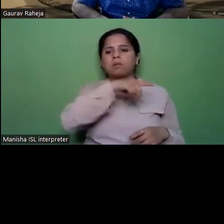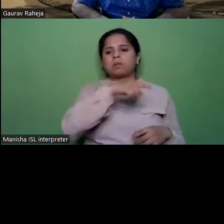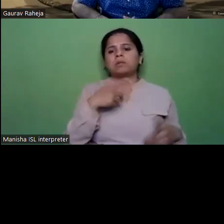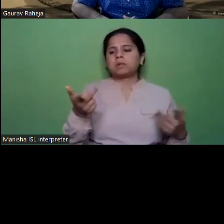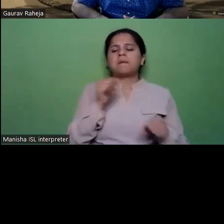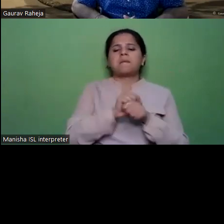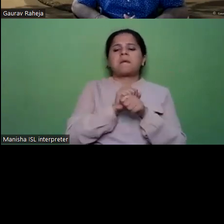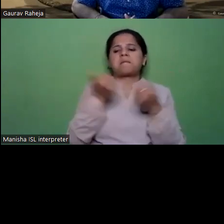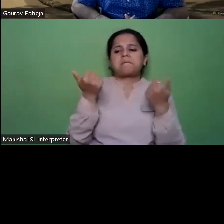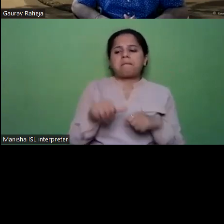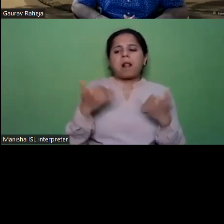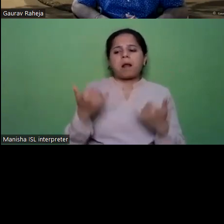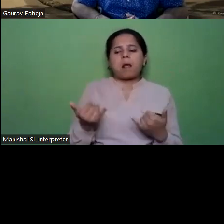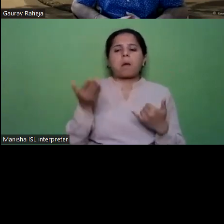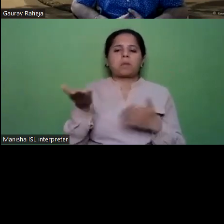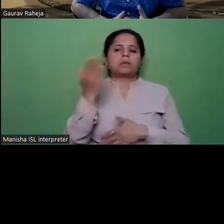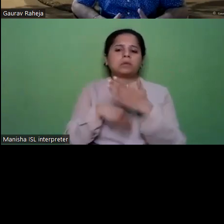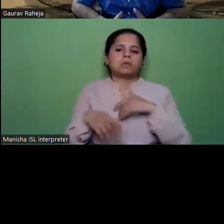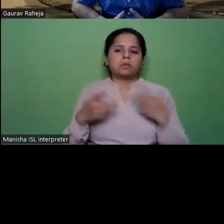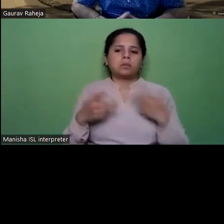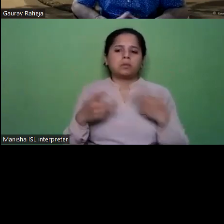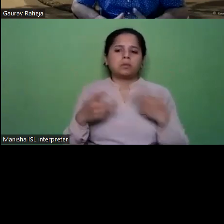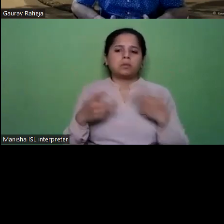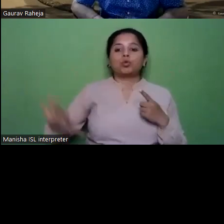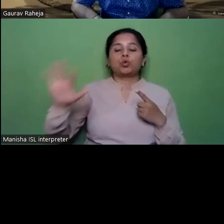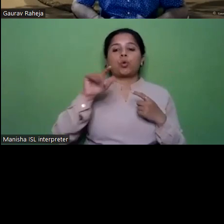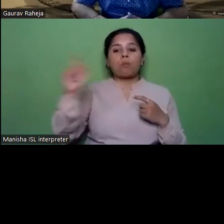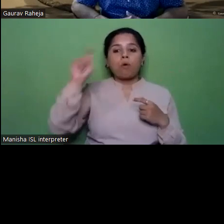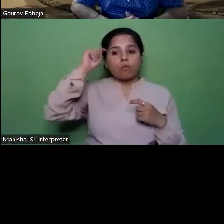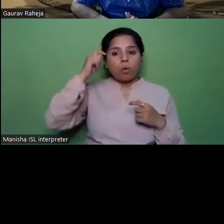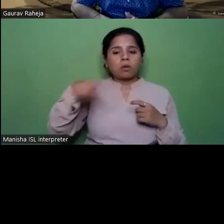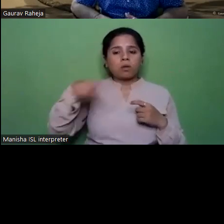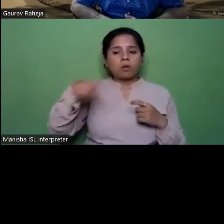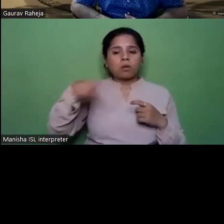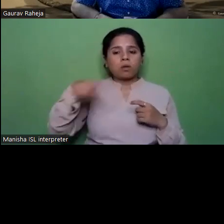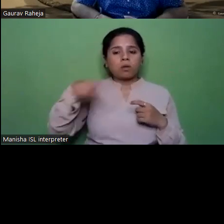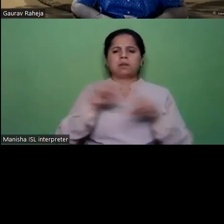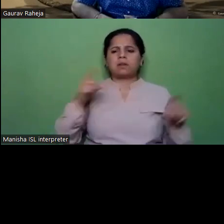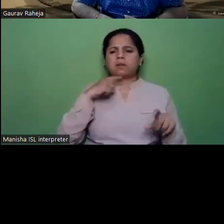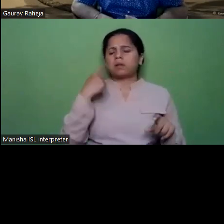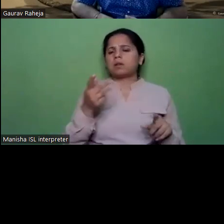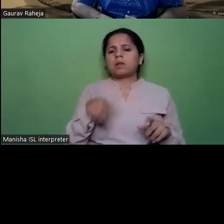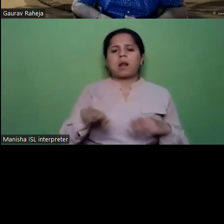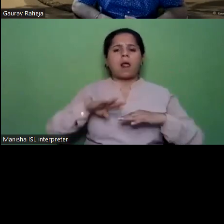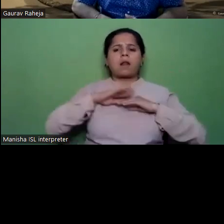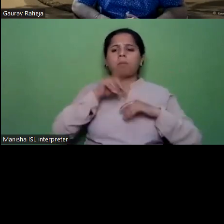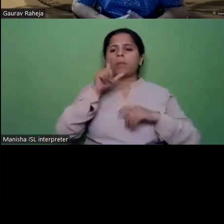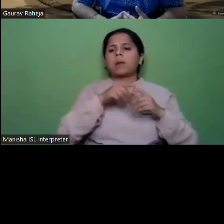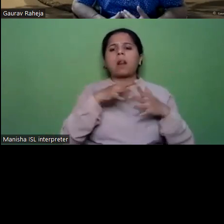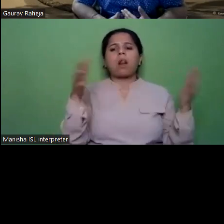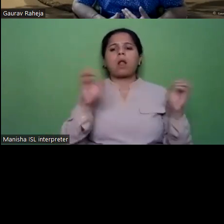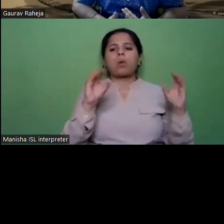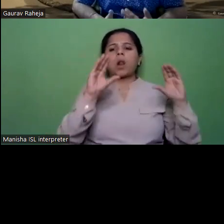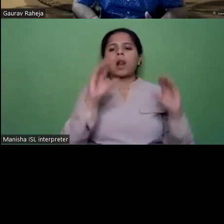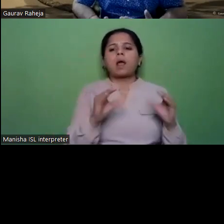workforce. So the European nations, the Western nations were very clear because they do not have enough population.